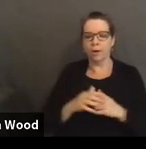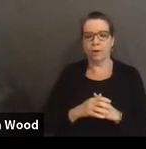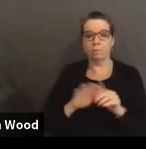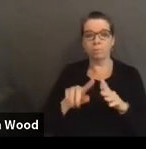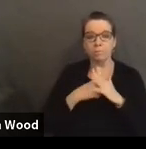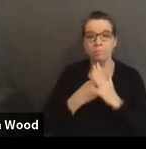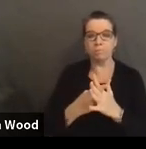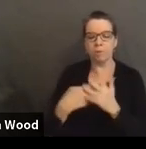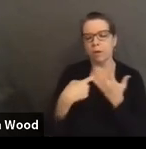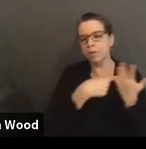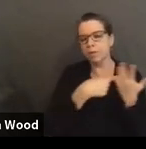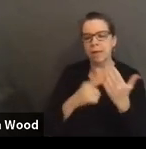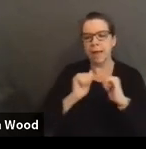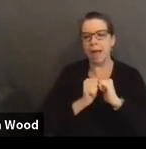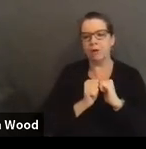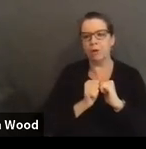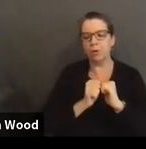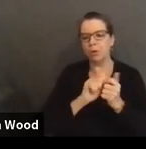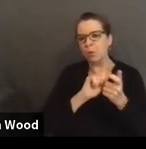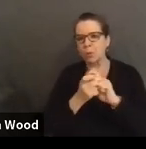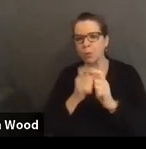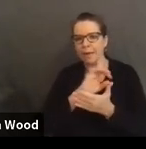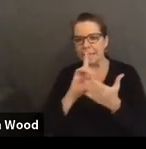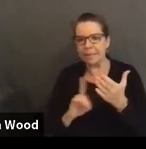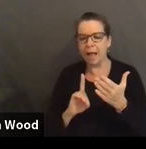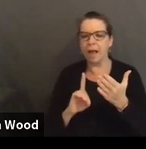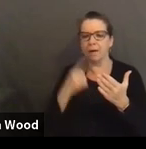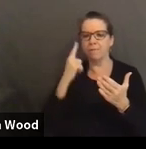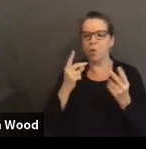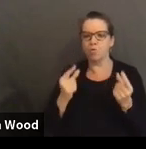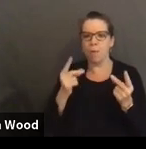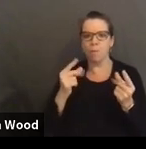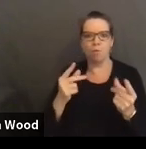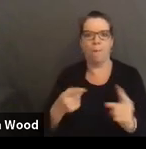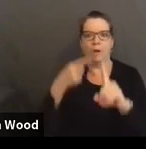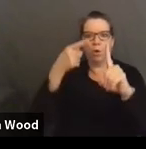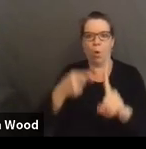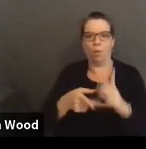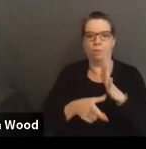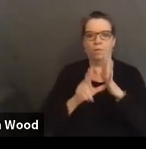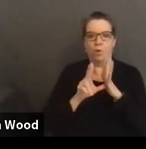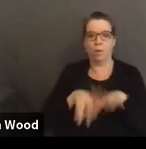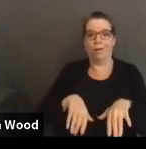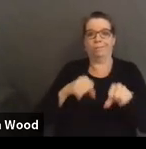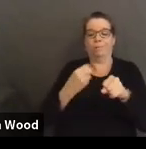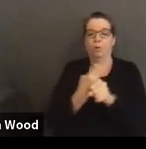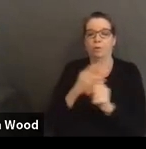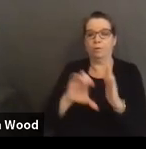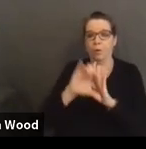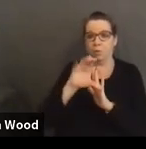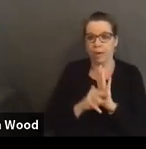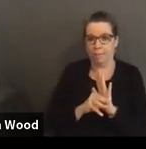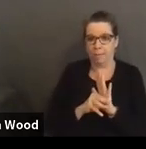discussing how to redesign processes to allow for a rapid cycle review and adoption, and use